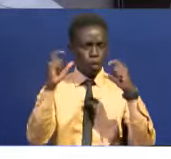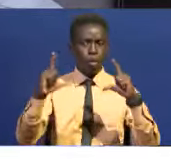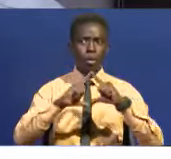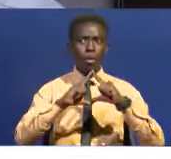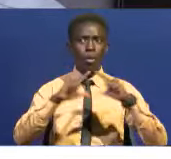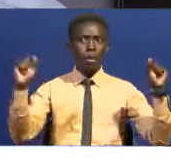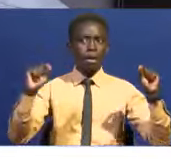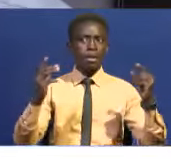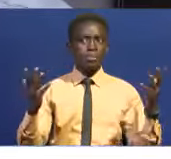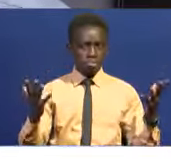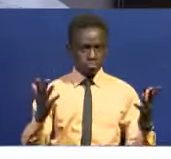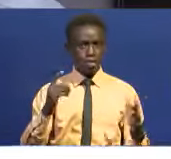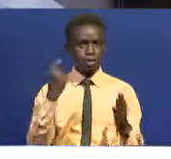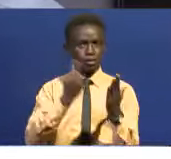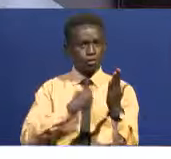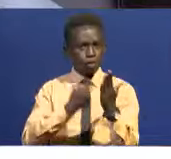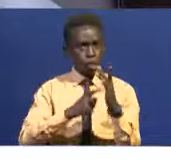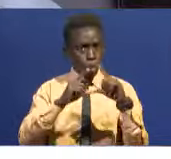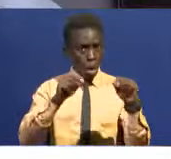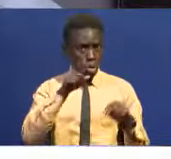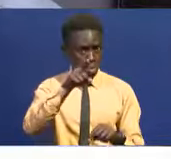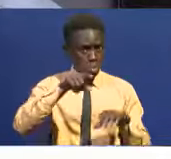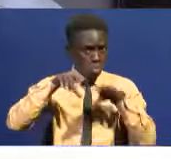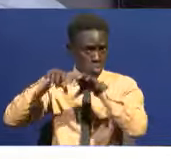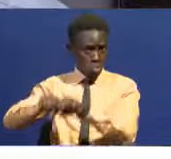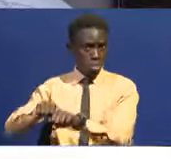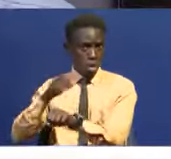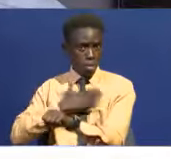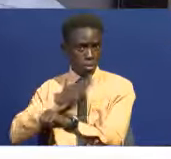nchi yetu, mtatawala sisi